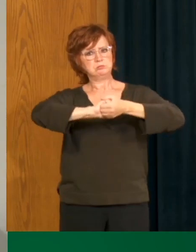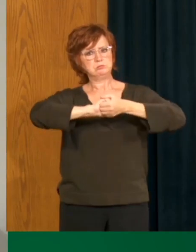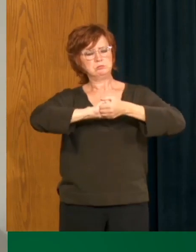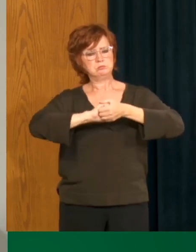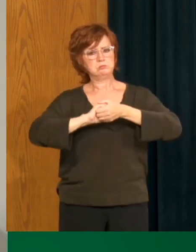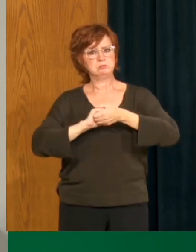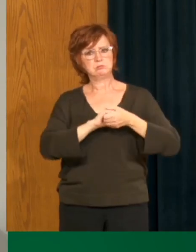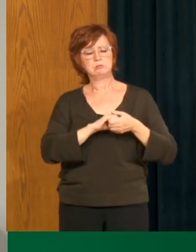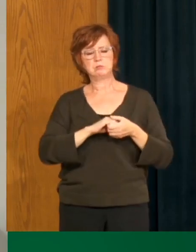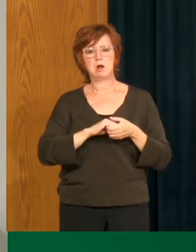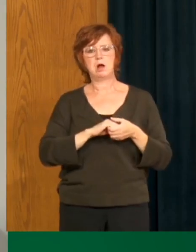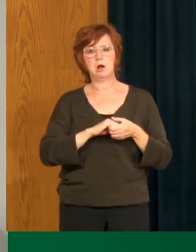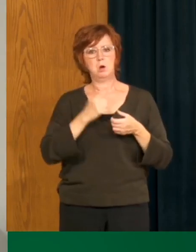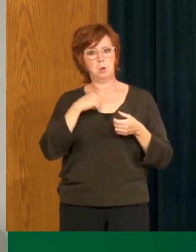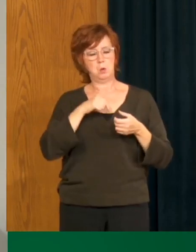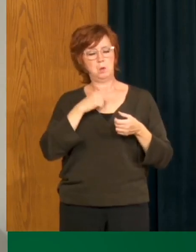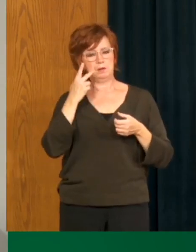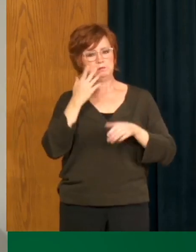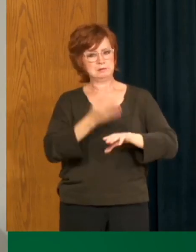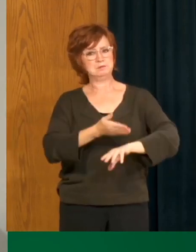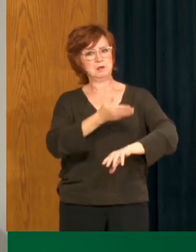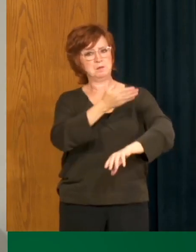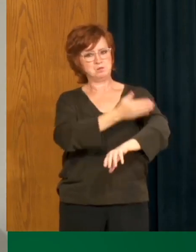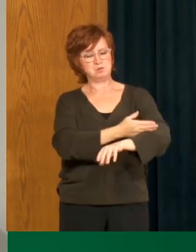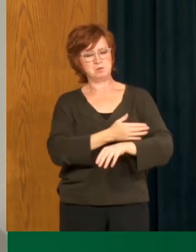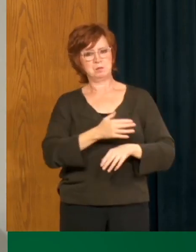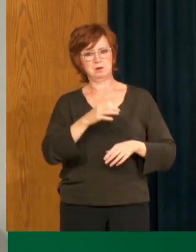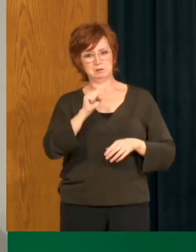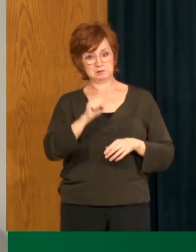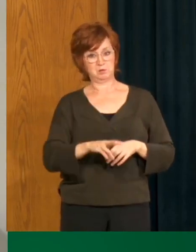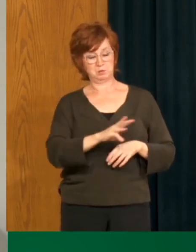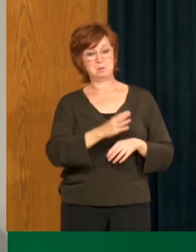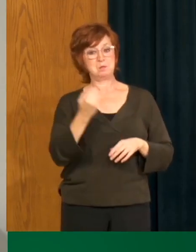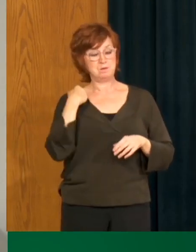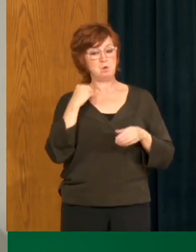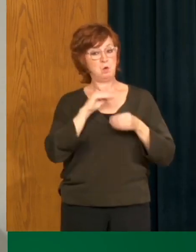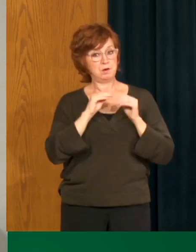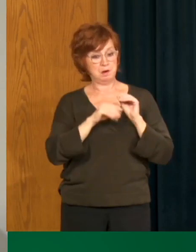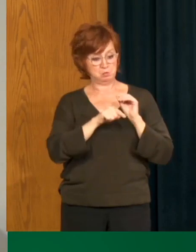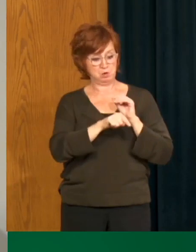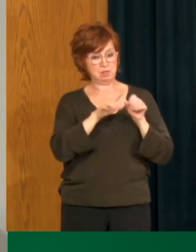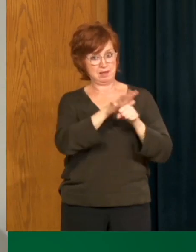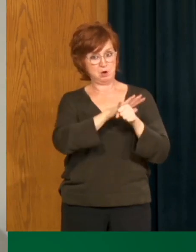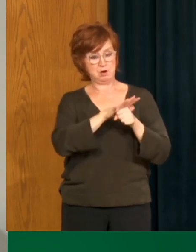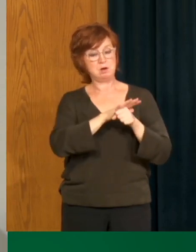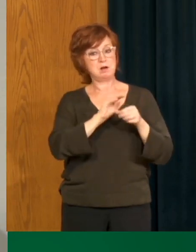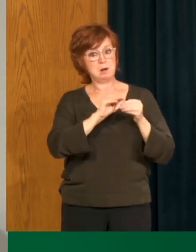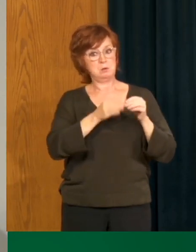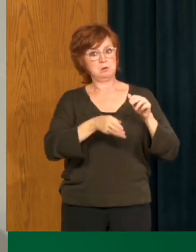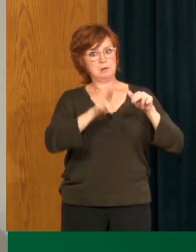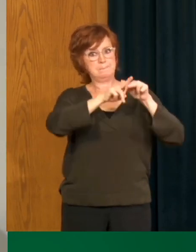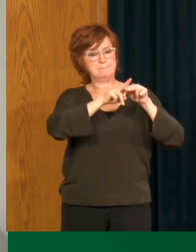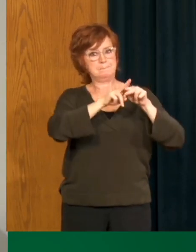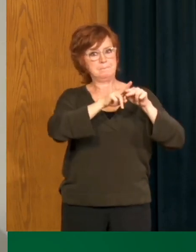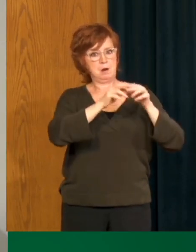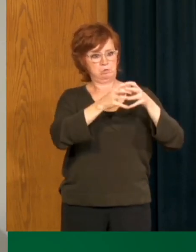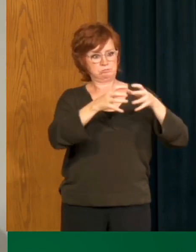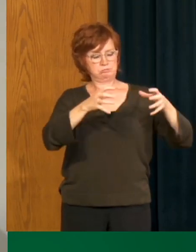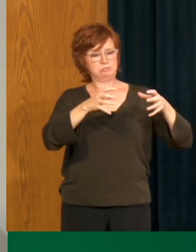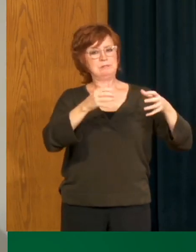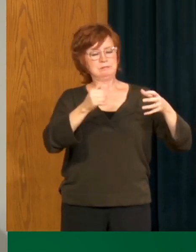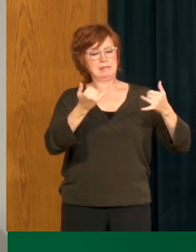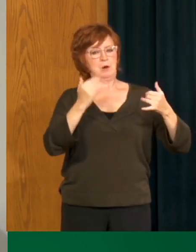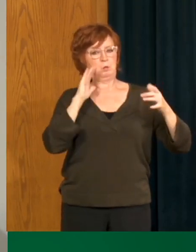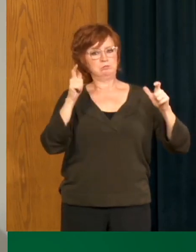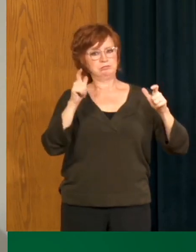Southwest, where there was a significant increase in cases that's now settled down, and that those same principles will allow all other